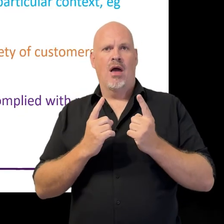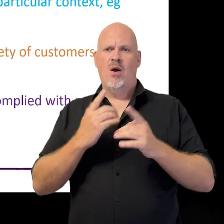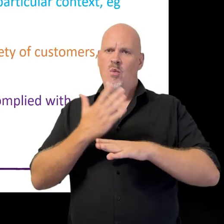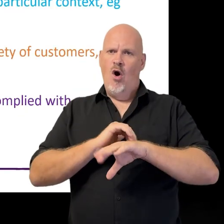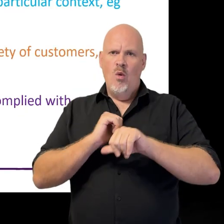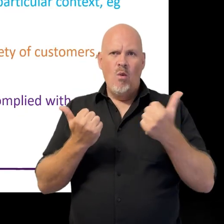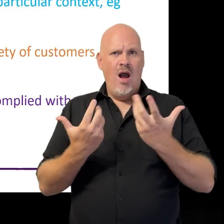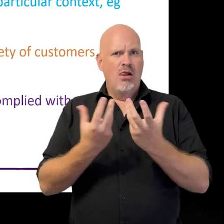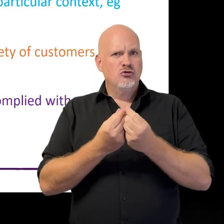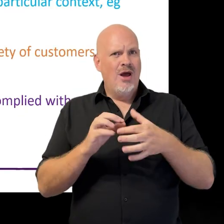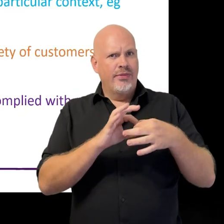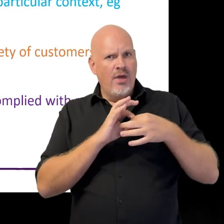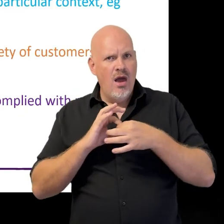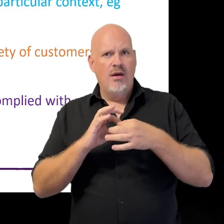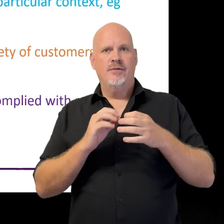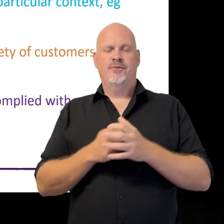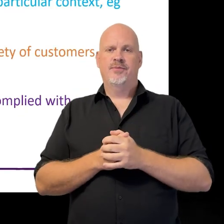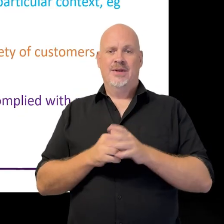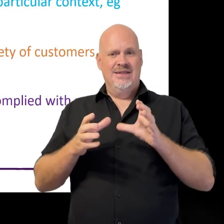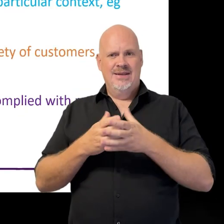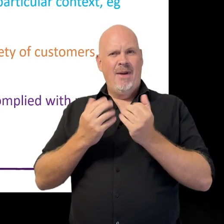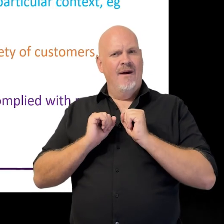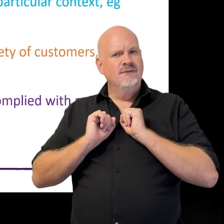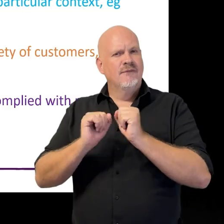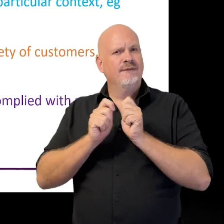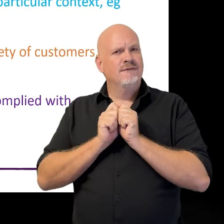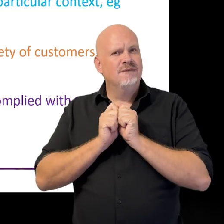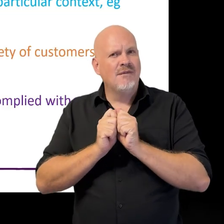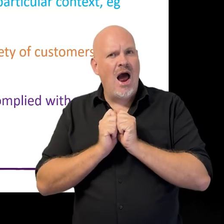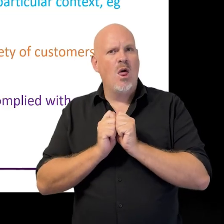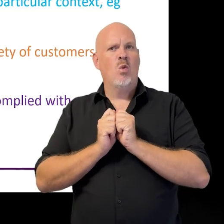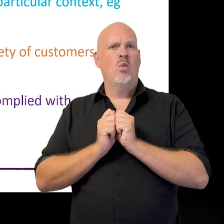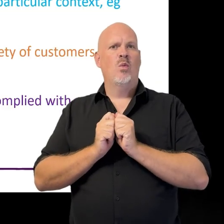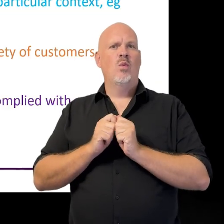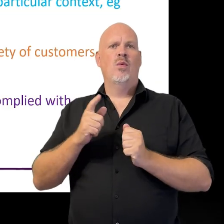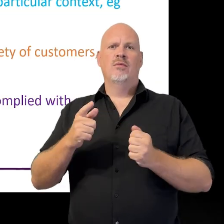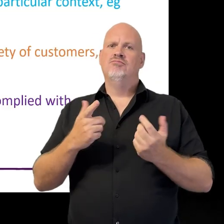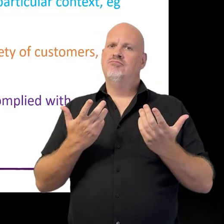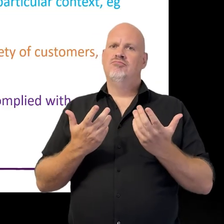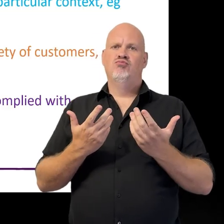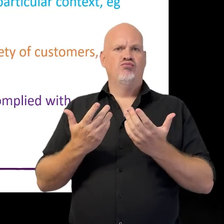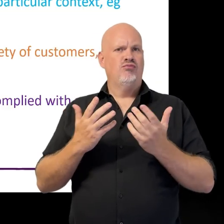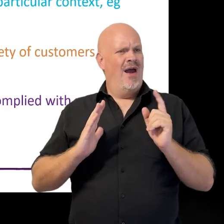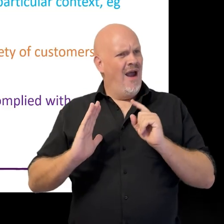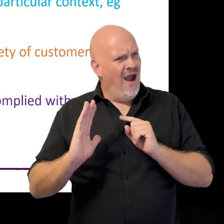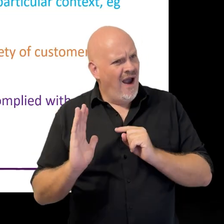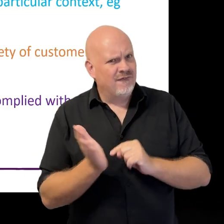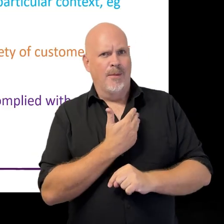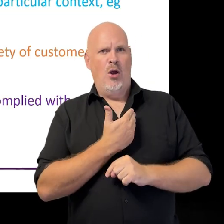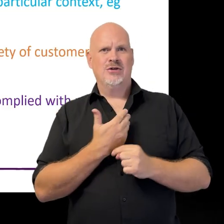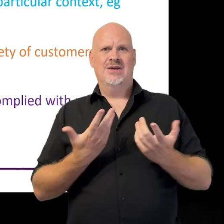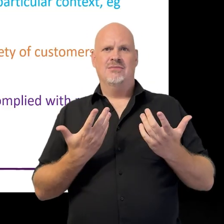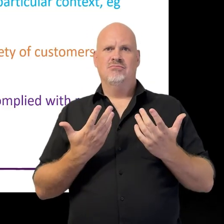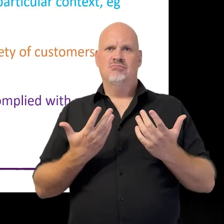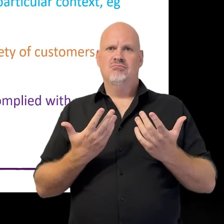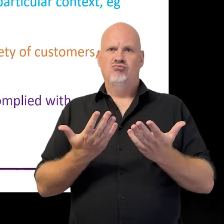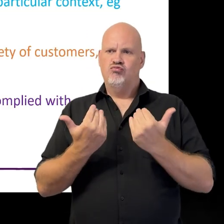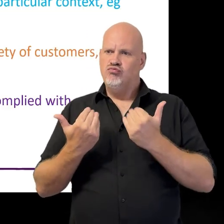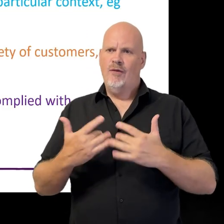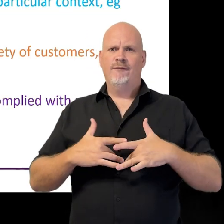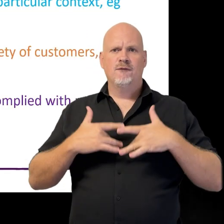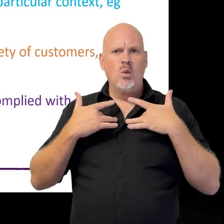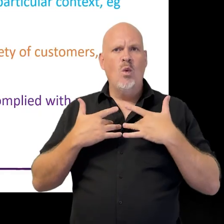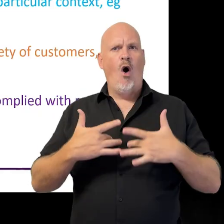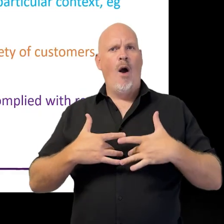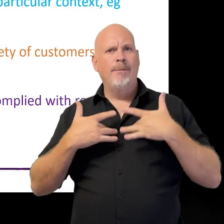and that you can comply with it too. So 2 examples connected to whatever legislation you think is appropriate